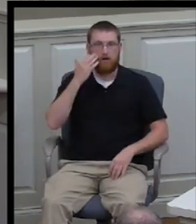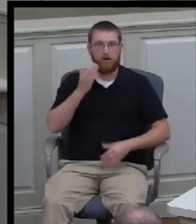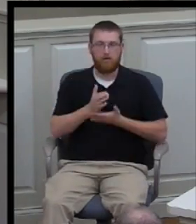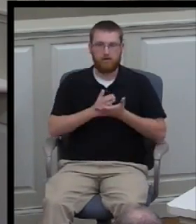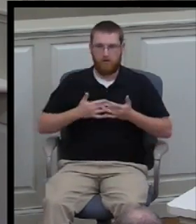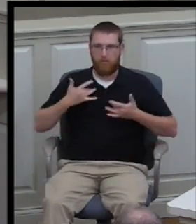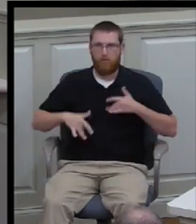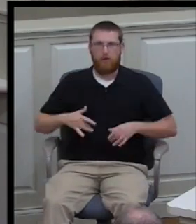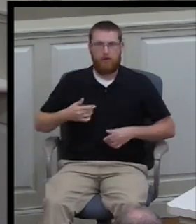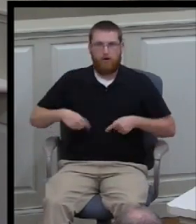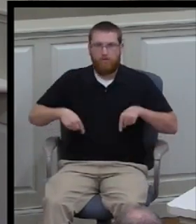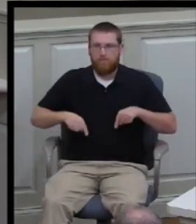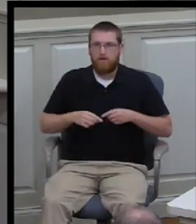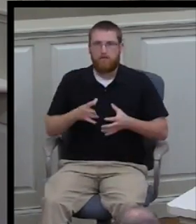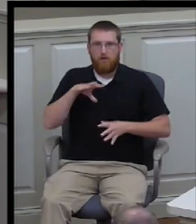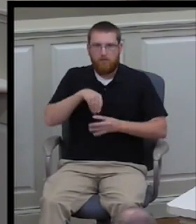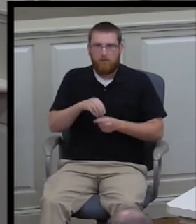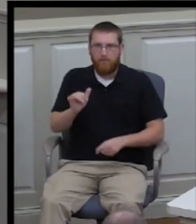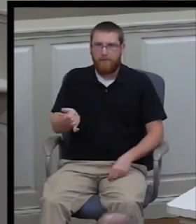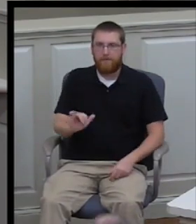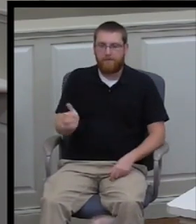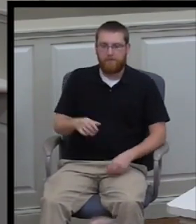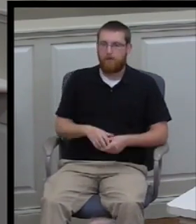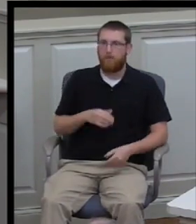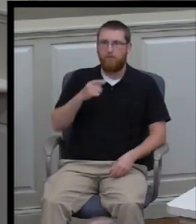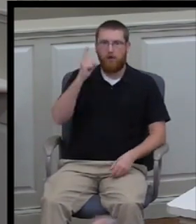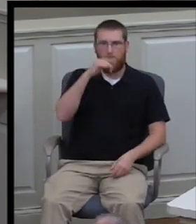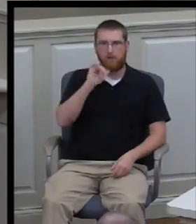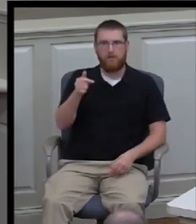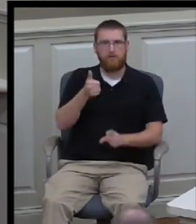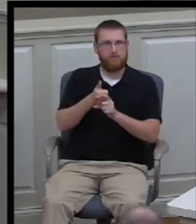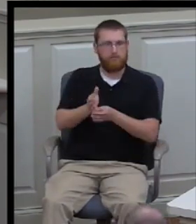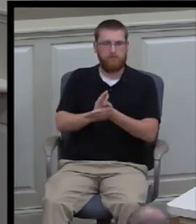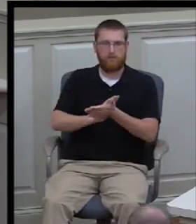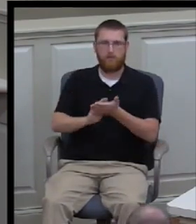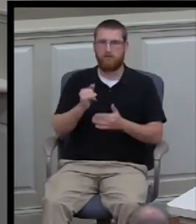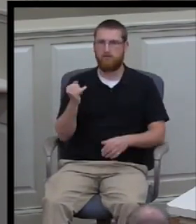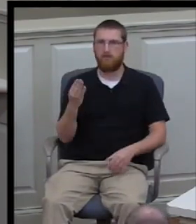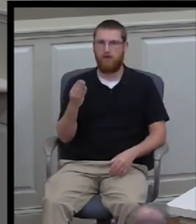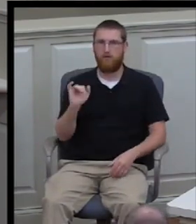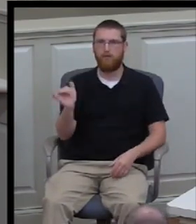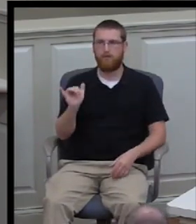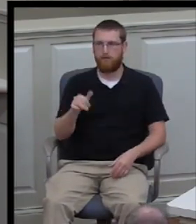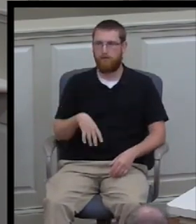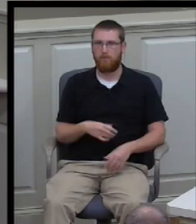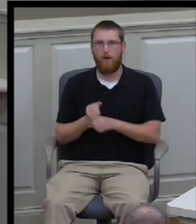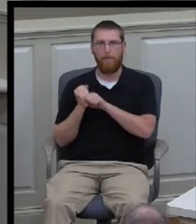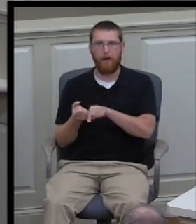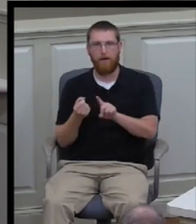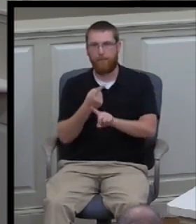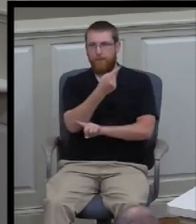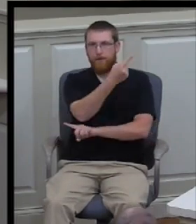anxiety involved. And it looks to me like you did a really nice job here. yes, sir. You hit the ball out of the park, no